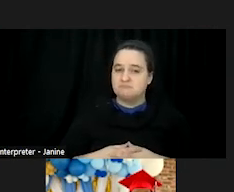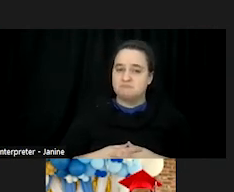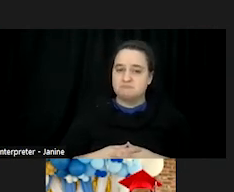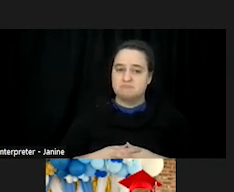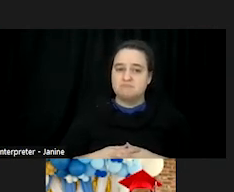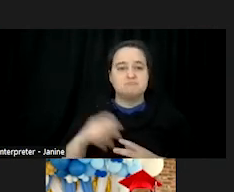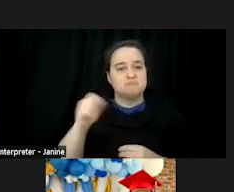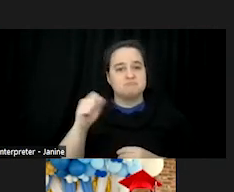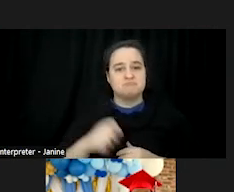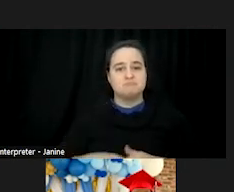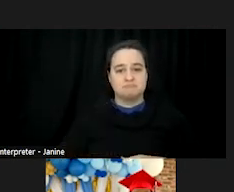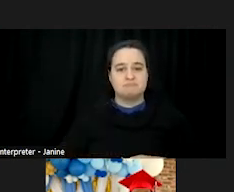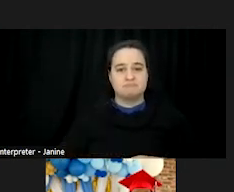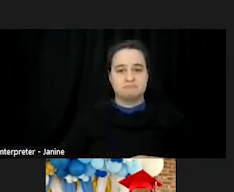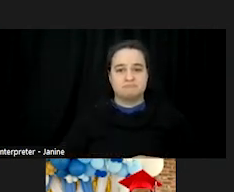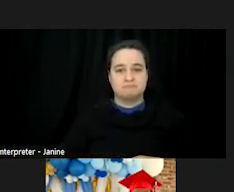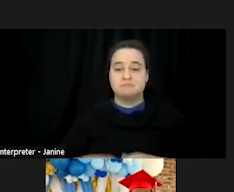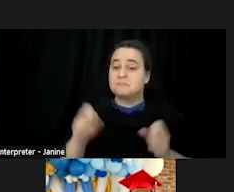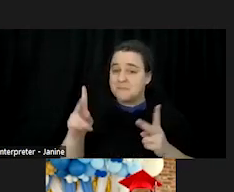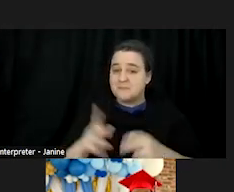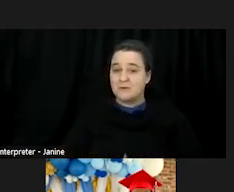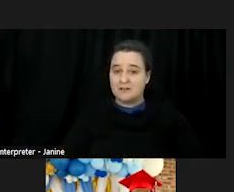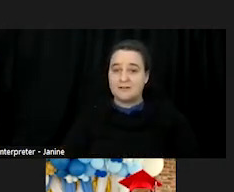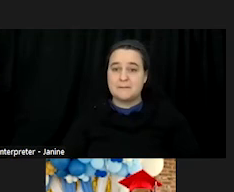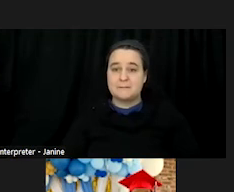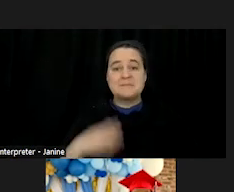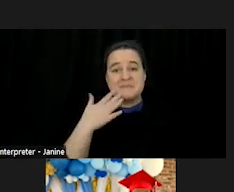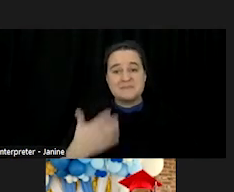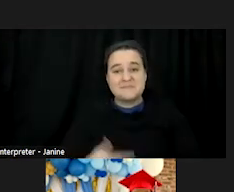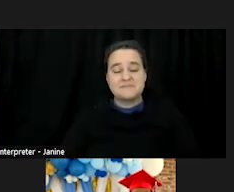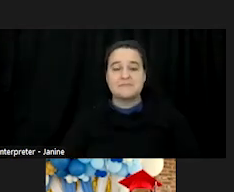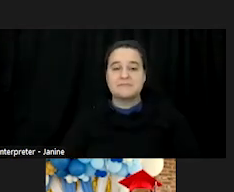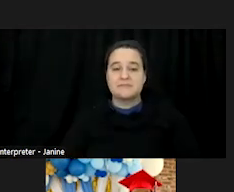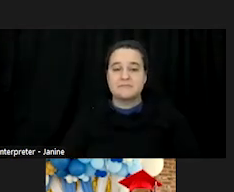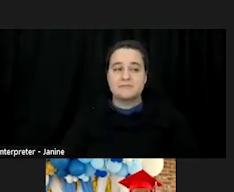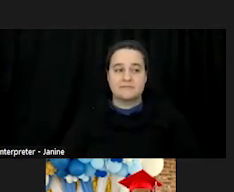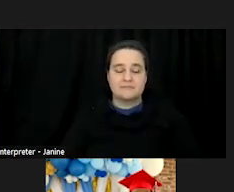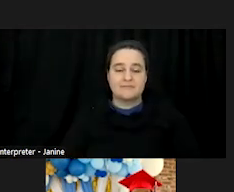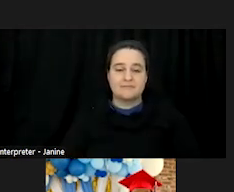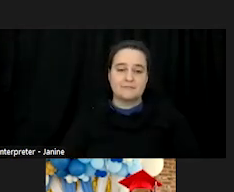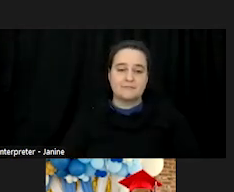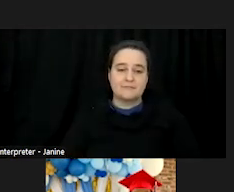Mm-hmm. Yeah. Okay. Thank you.